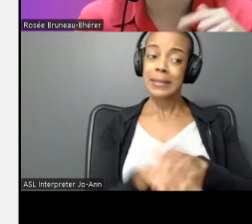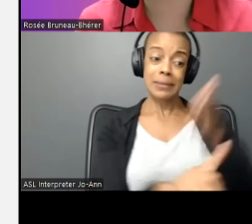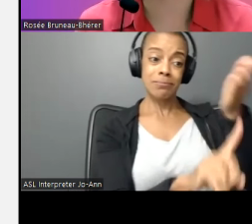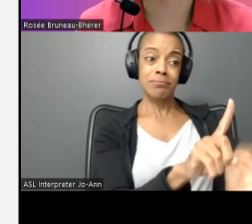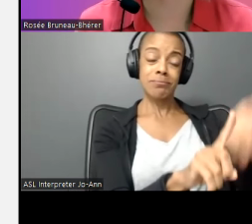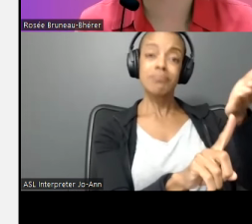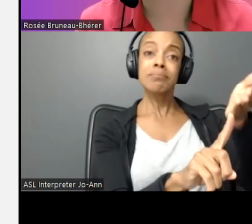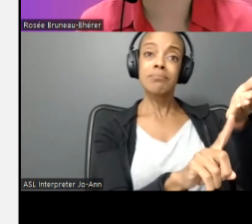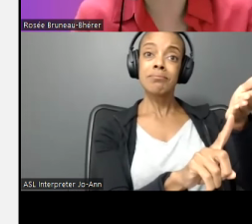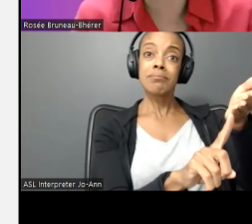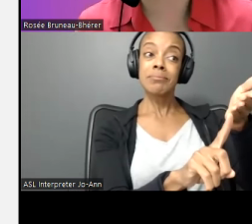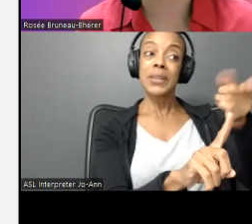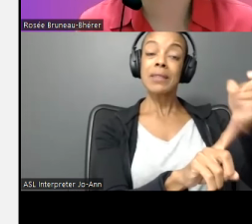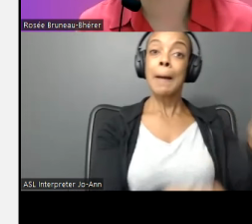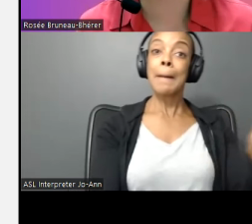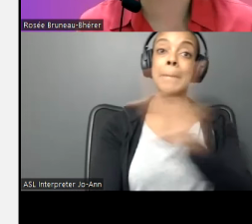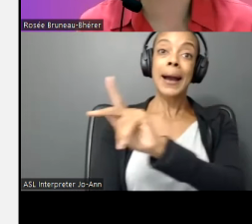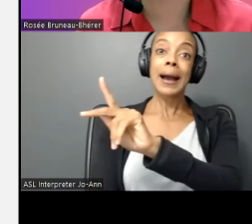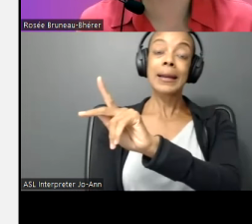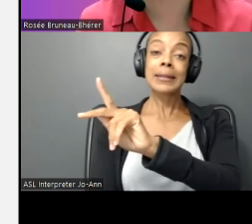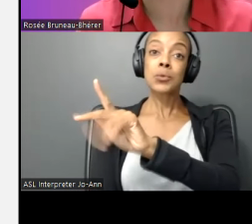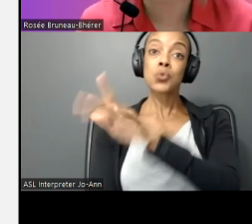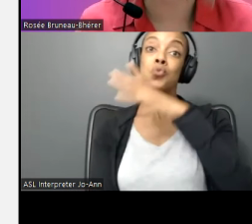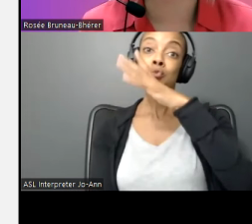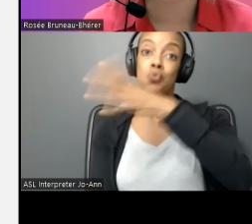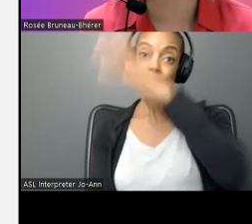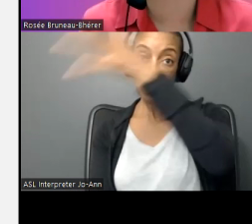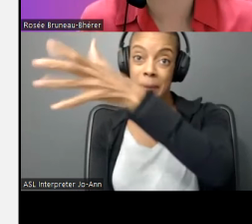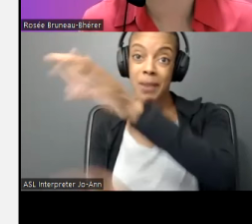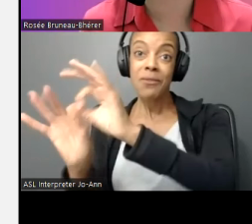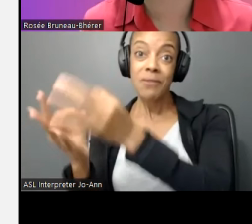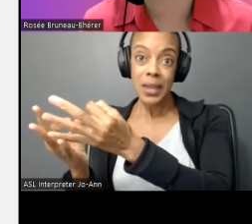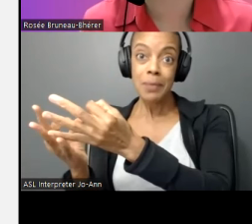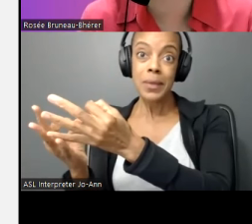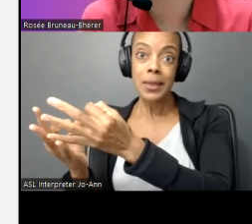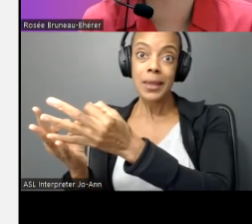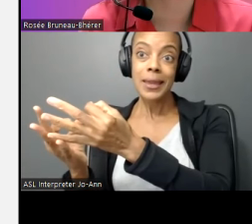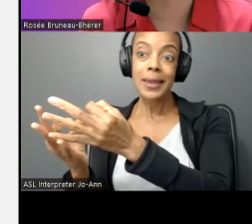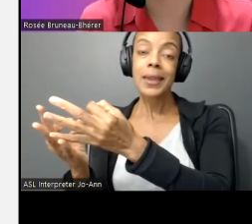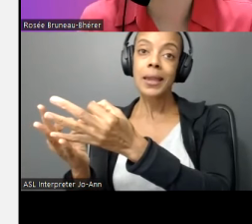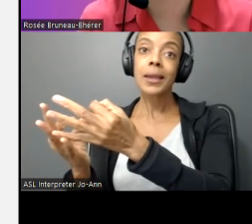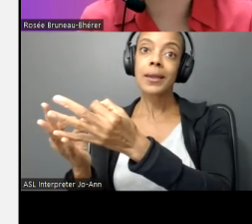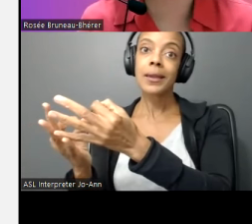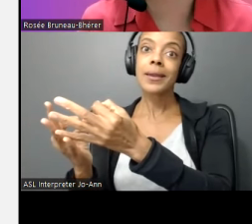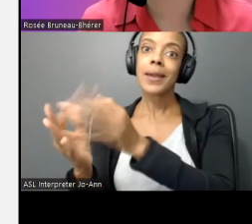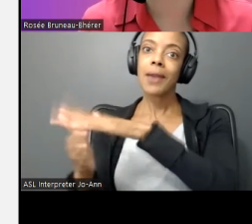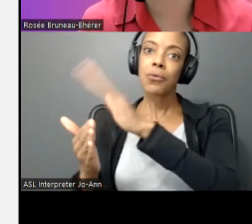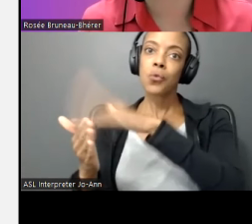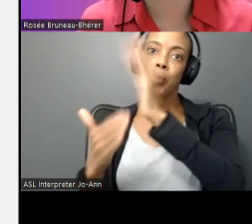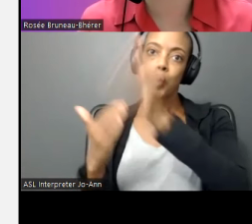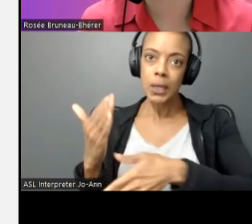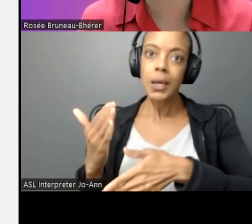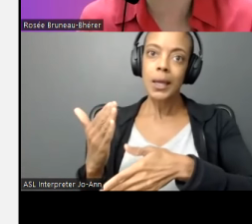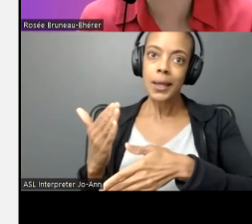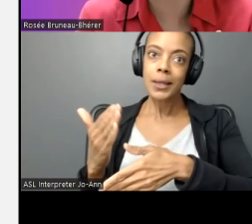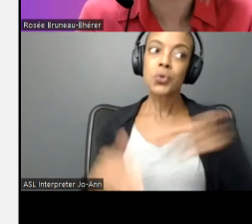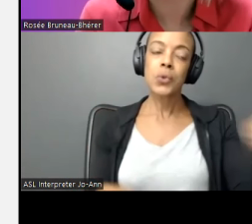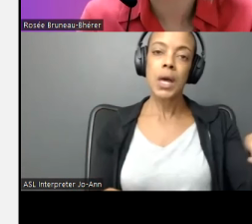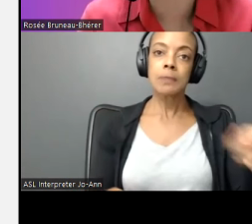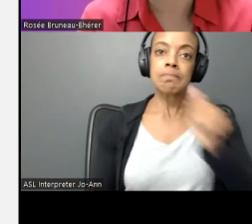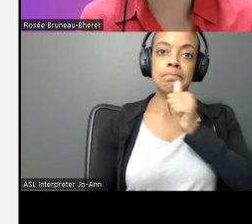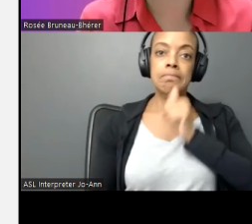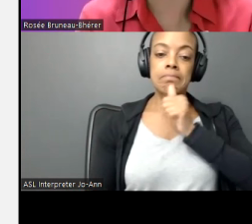his maternal grandparents' family one weekend over 2. So that's a survival mechanism that has developed, so